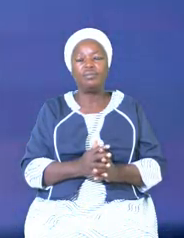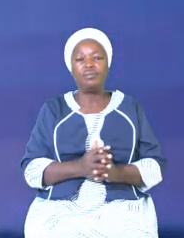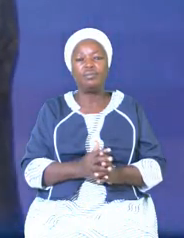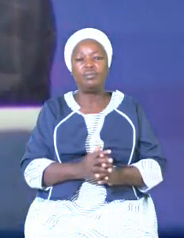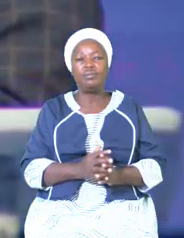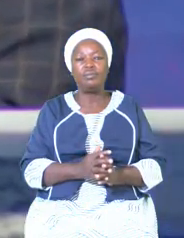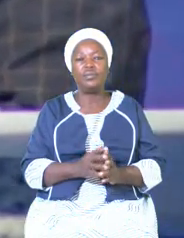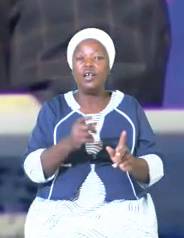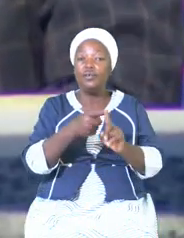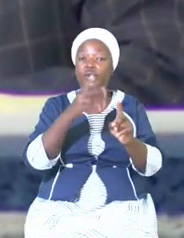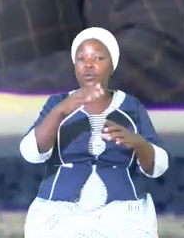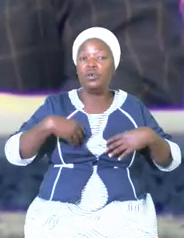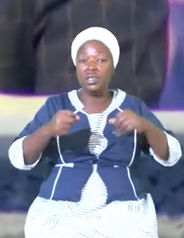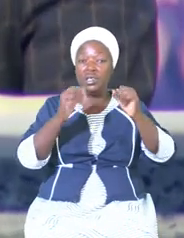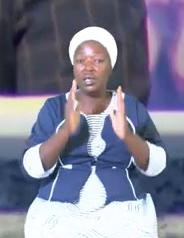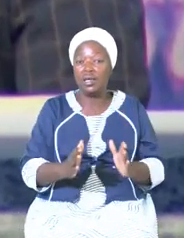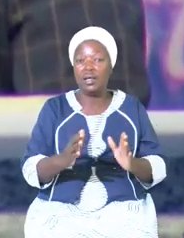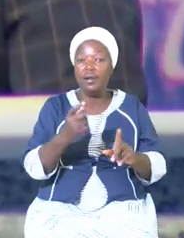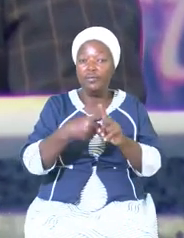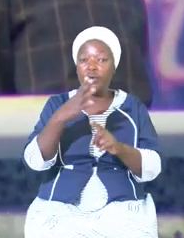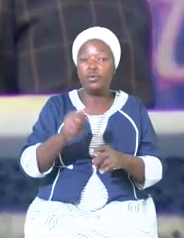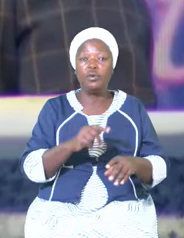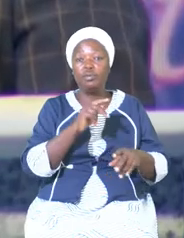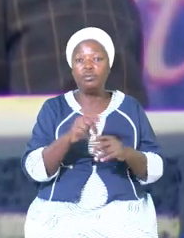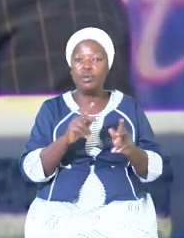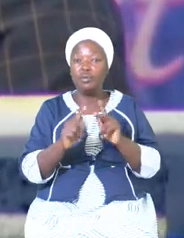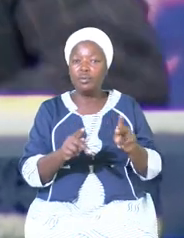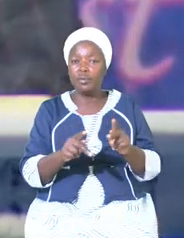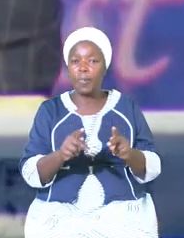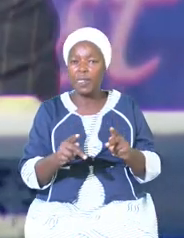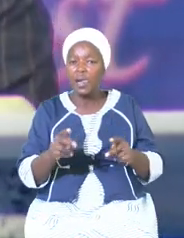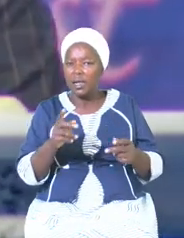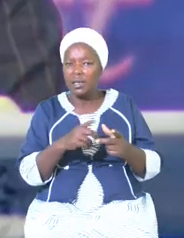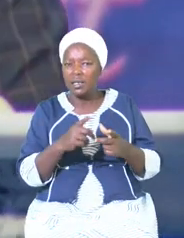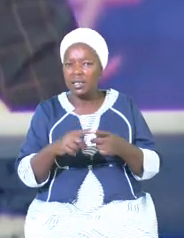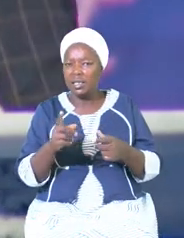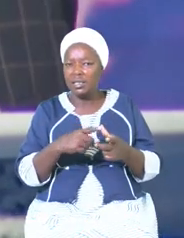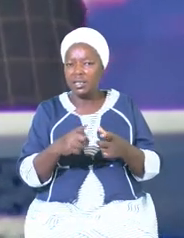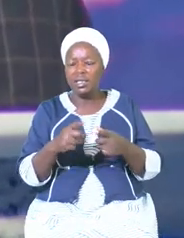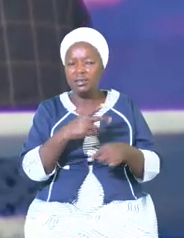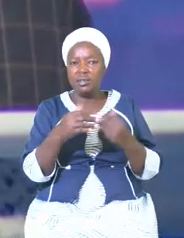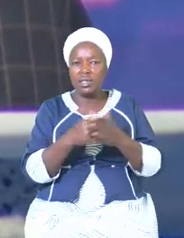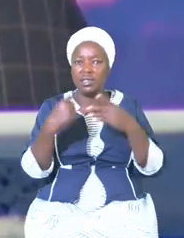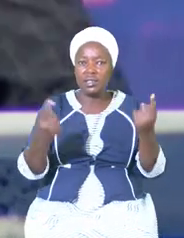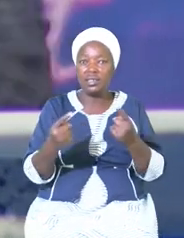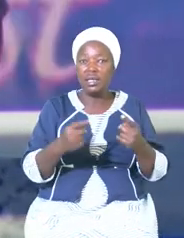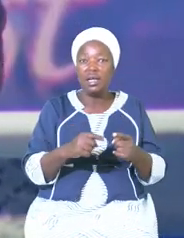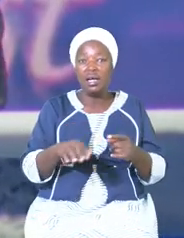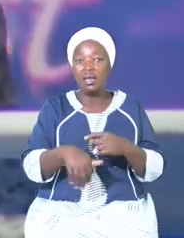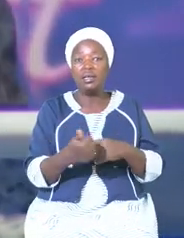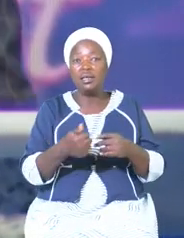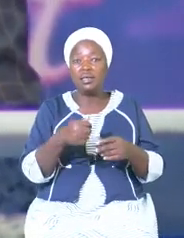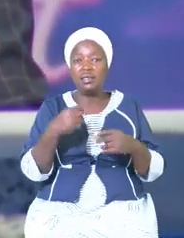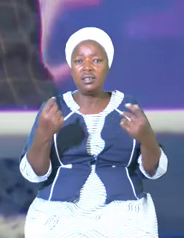From your healer, from your block. Then another sin, another block. Another sin, another block.